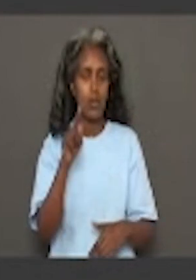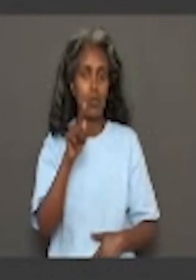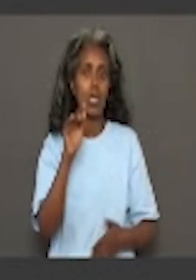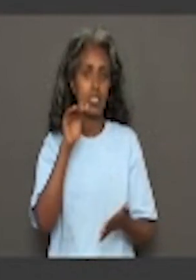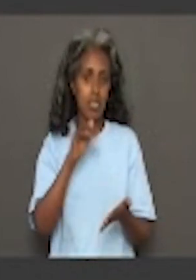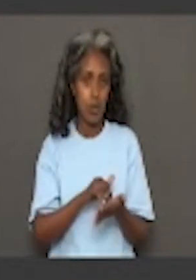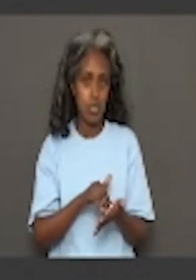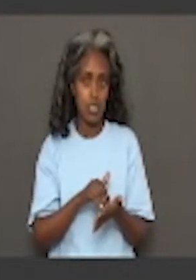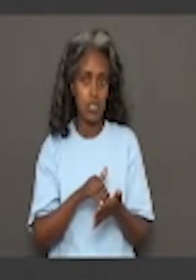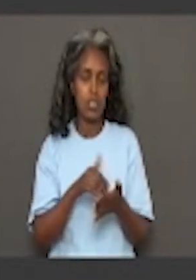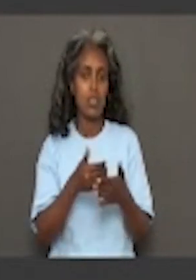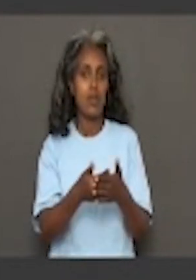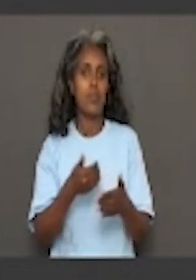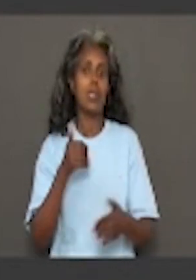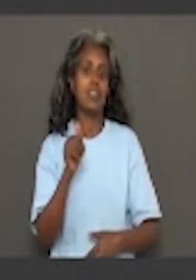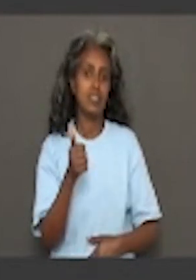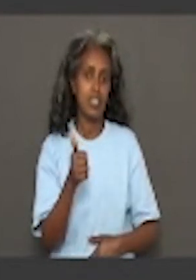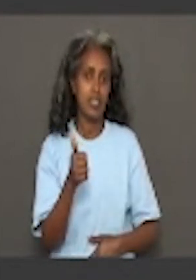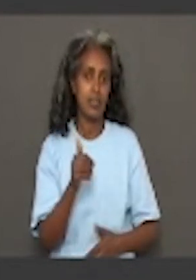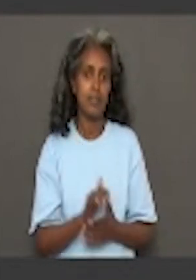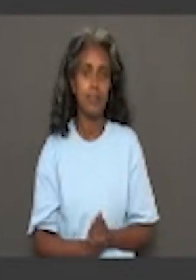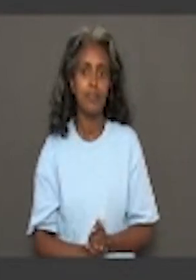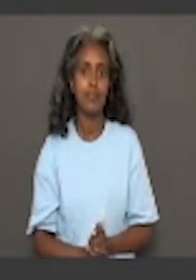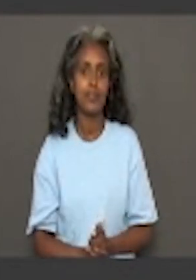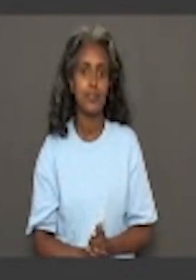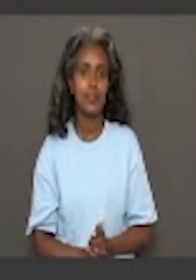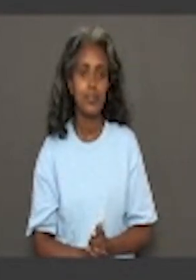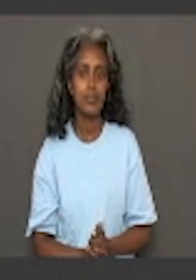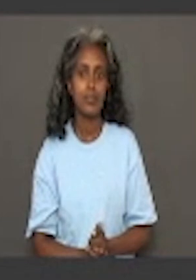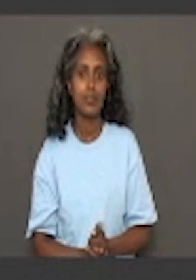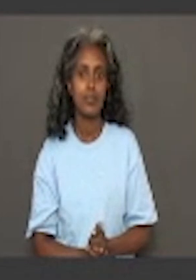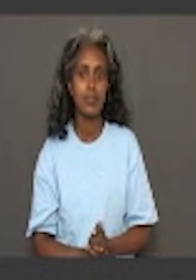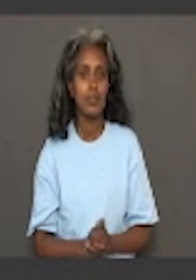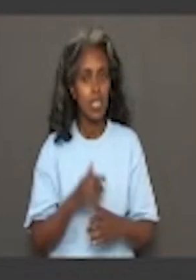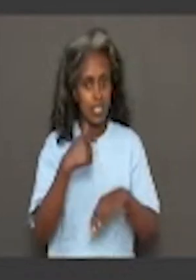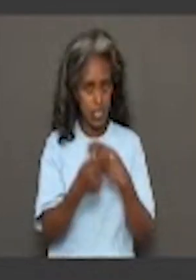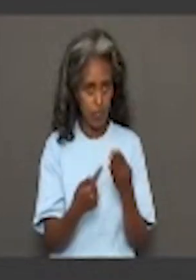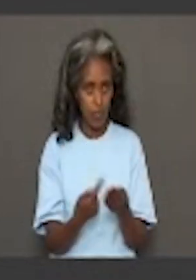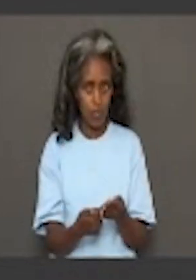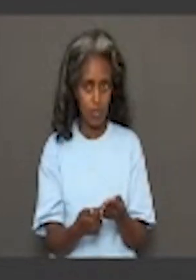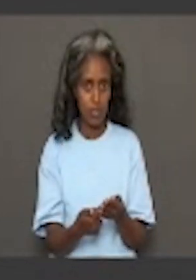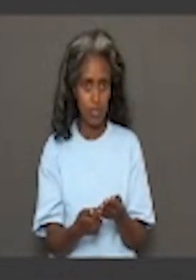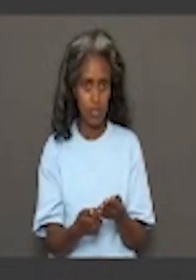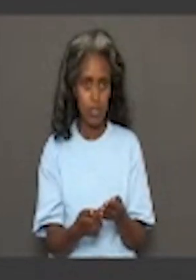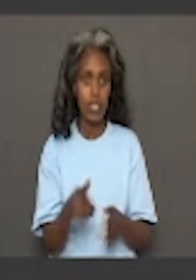10 over 1,000 minus 10.